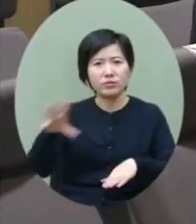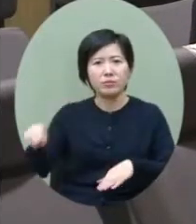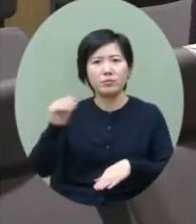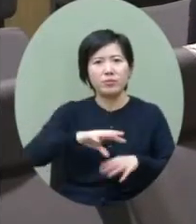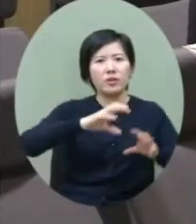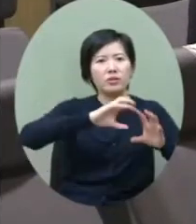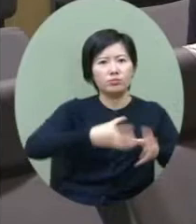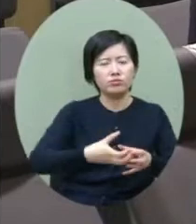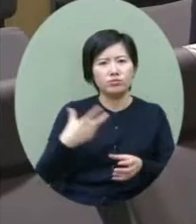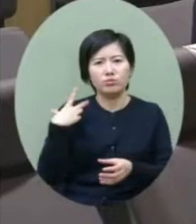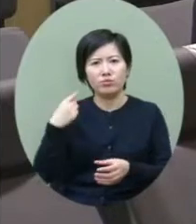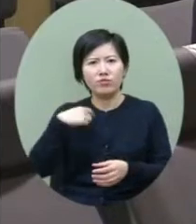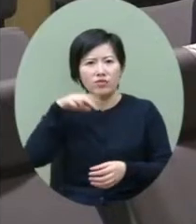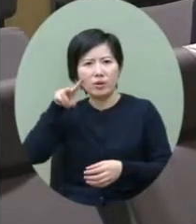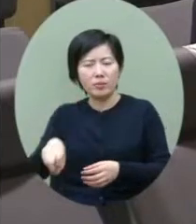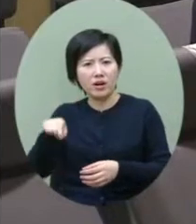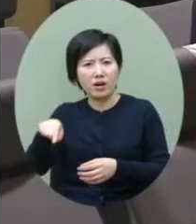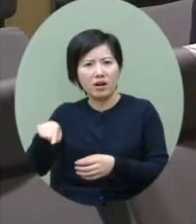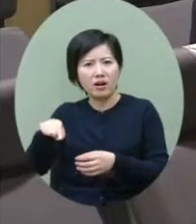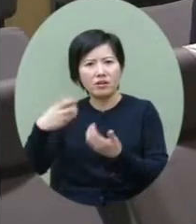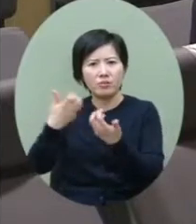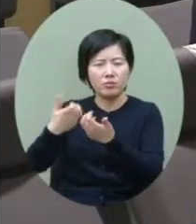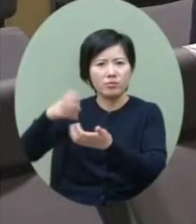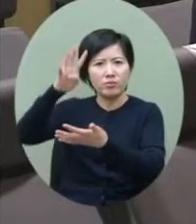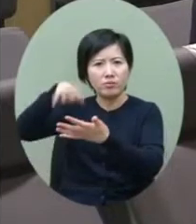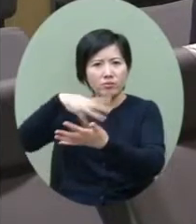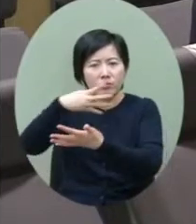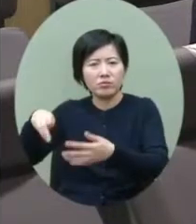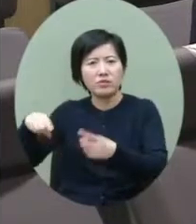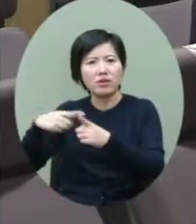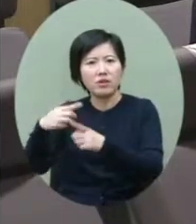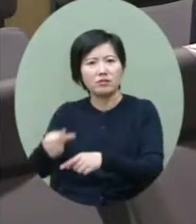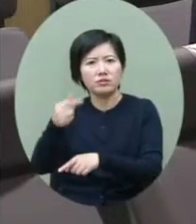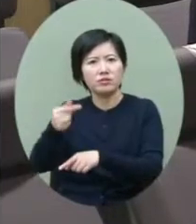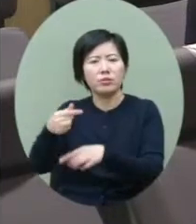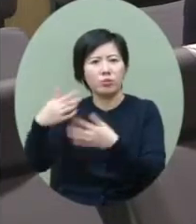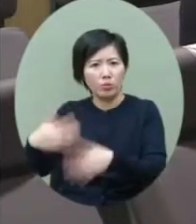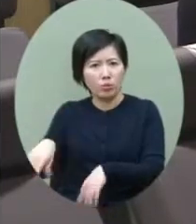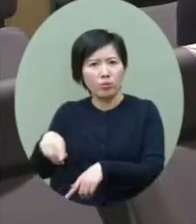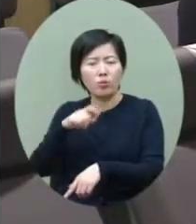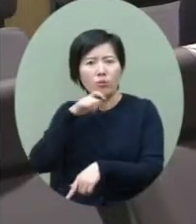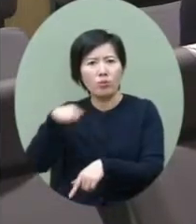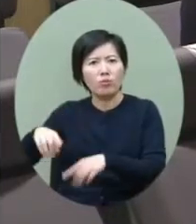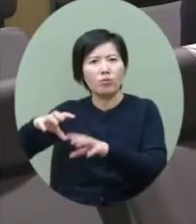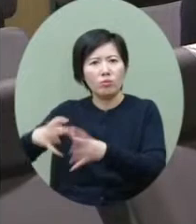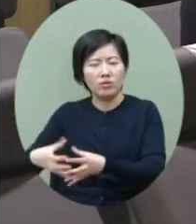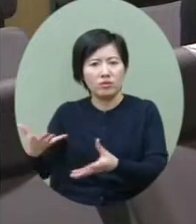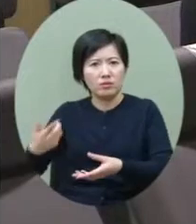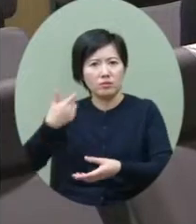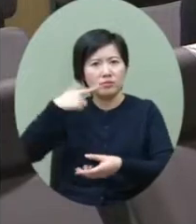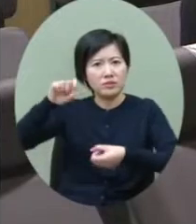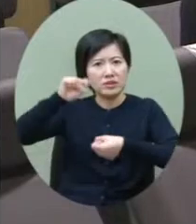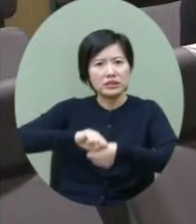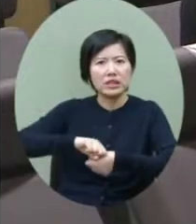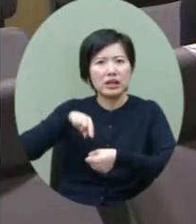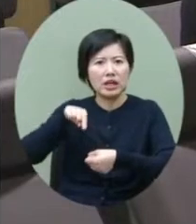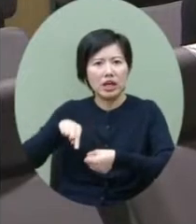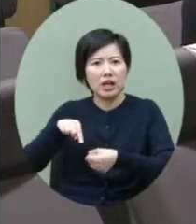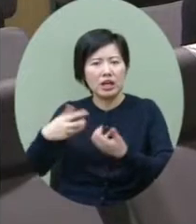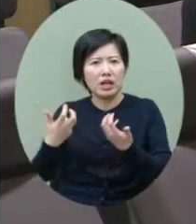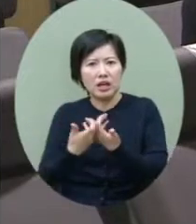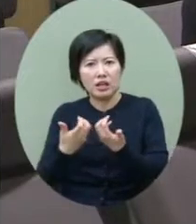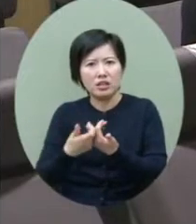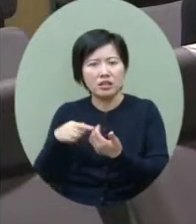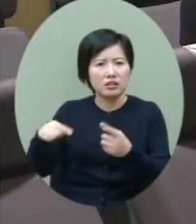shop, we see from the case that there are already 10 people that has already constituted